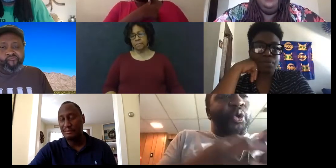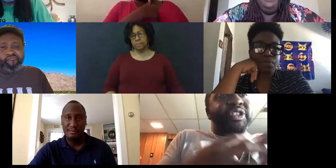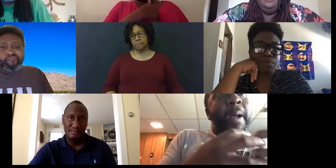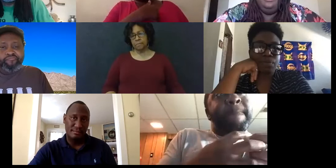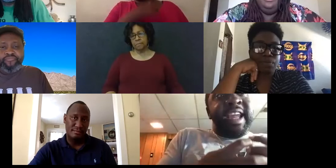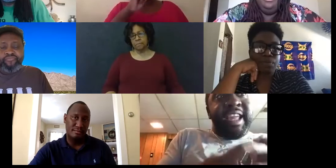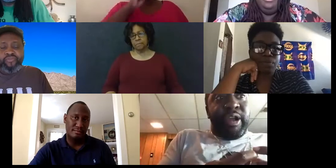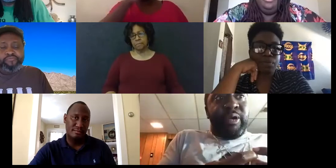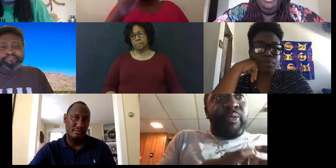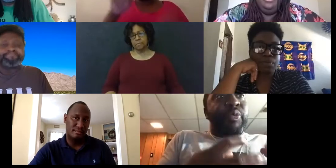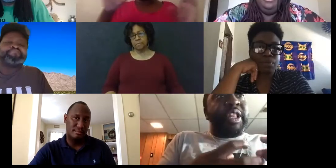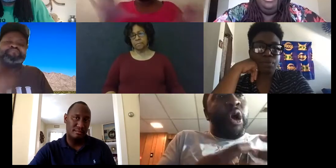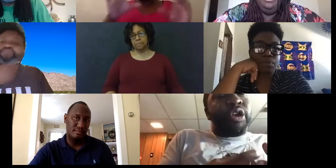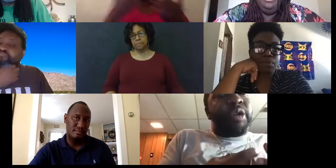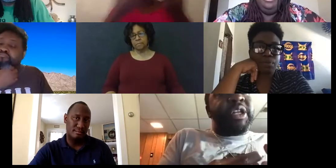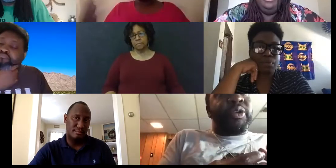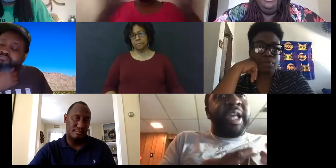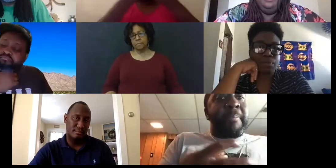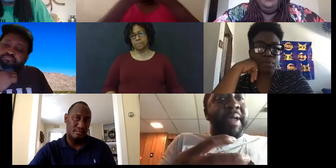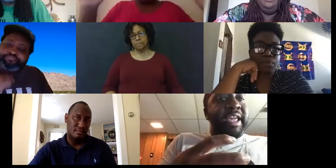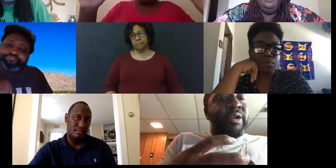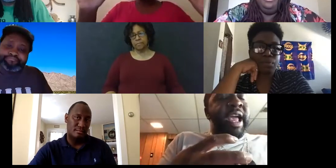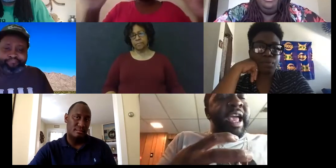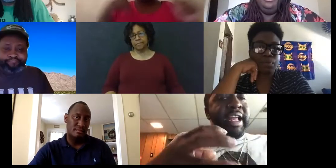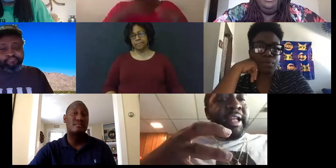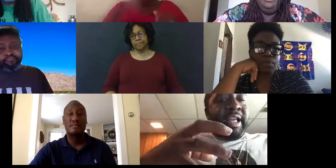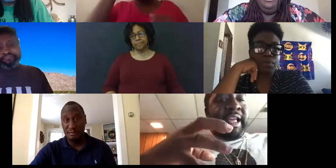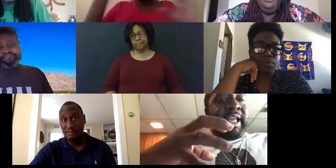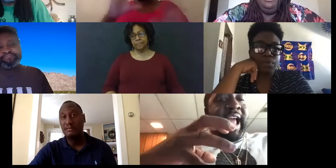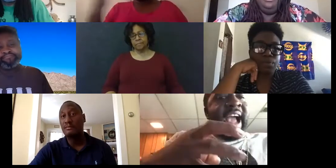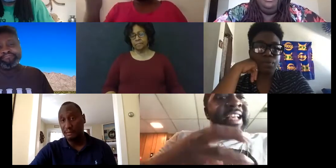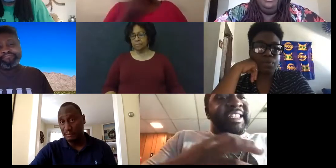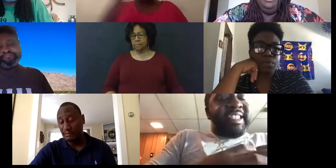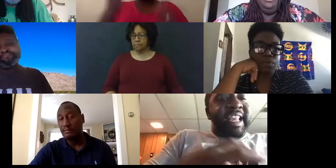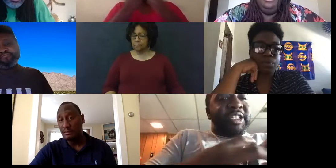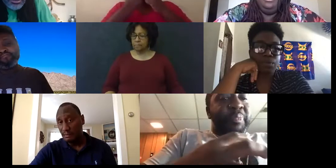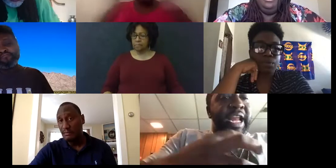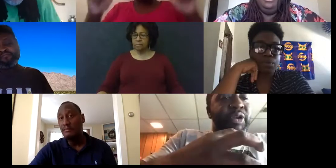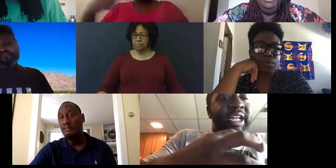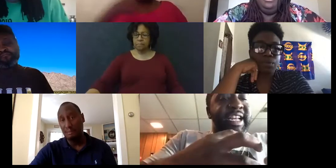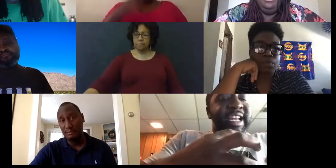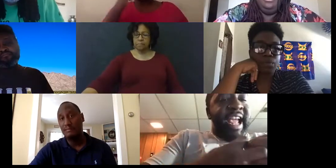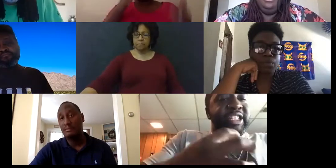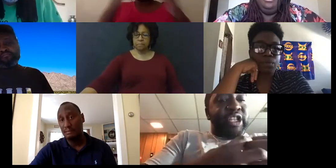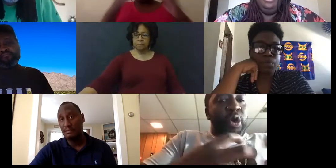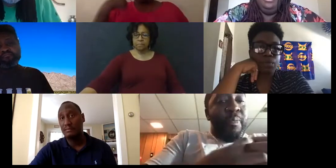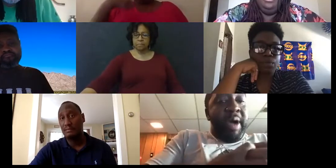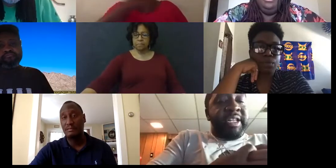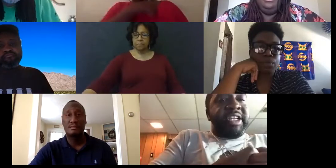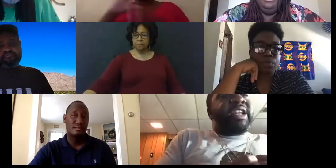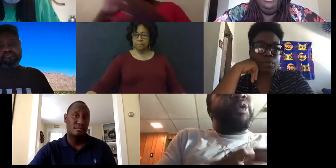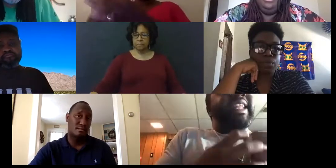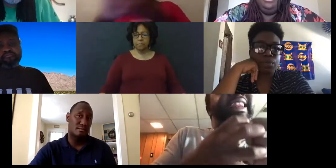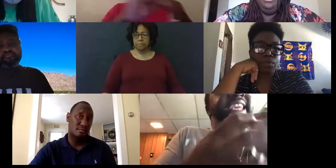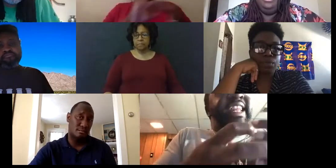we're really going to be doing something big here. We really are going to be doing something big here. And I see us being able to connect so